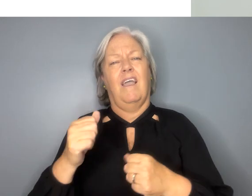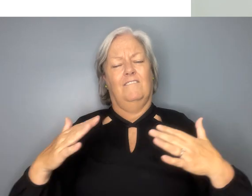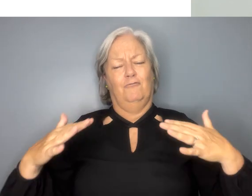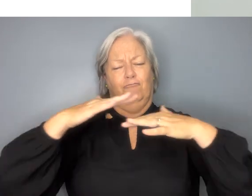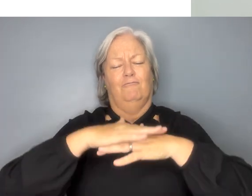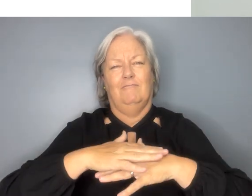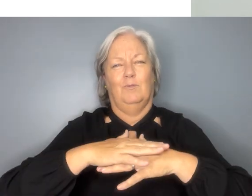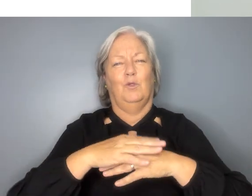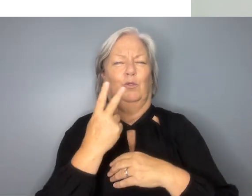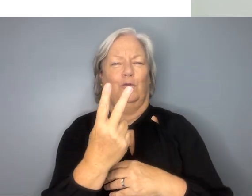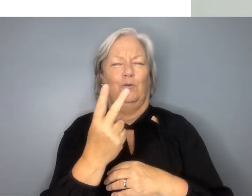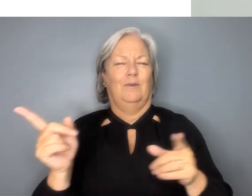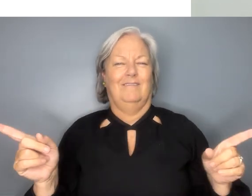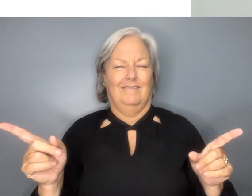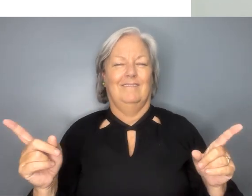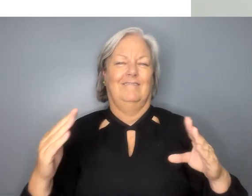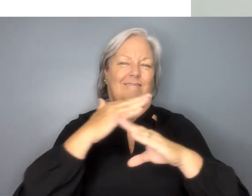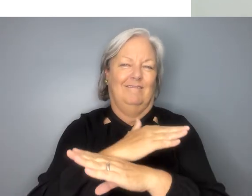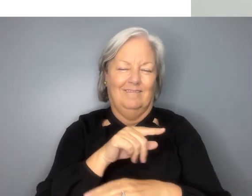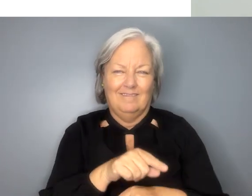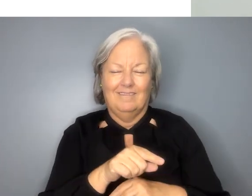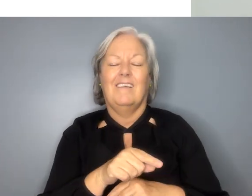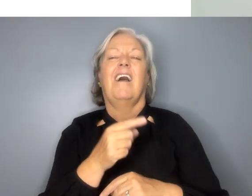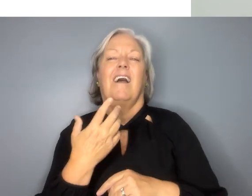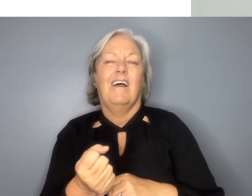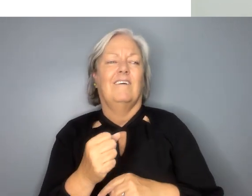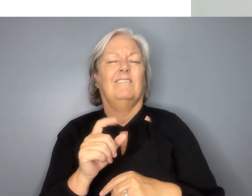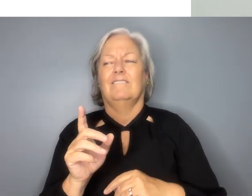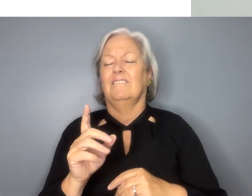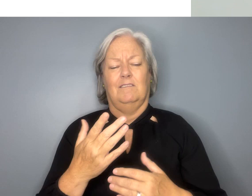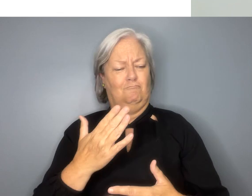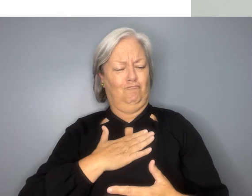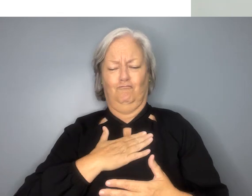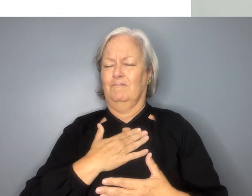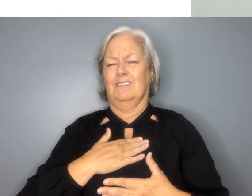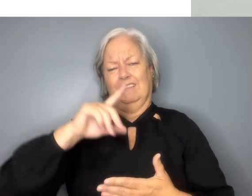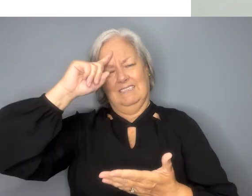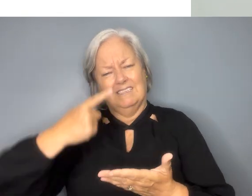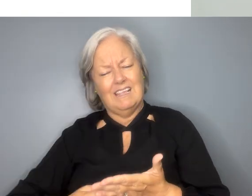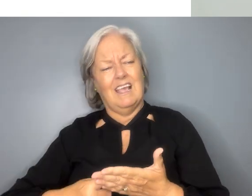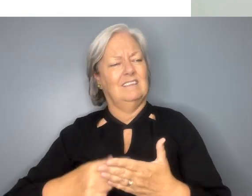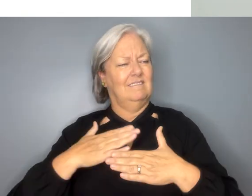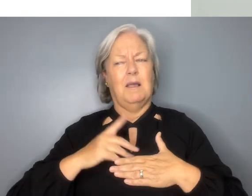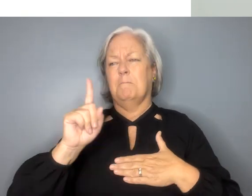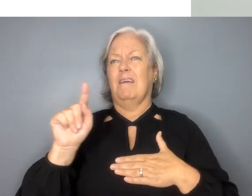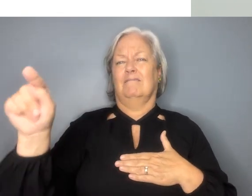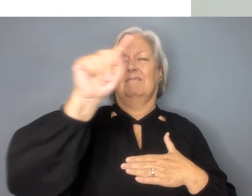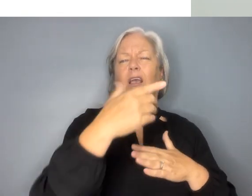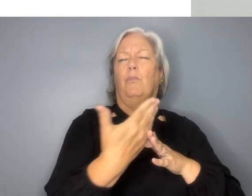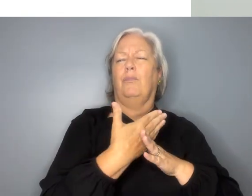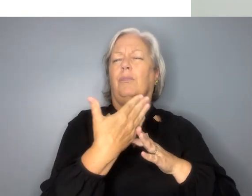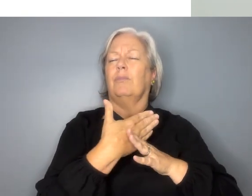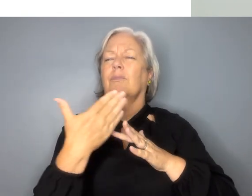often overlapping communities, continue to advocate for the safeguarding of individual autonomy and agency from societal